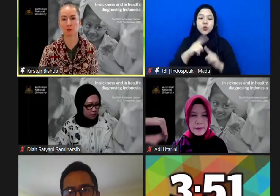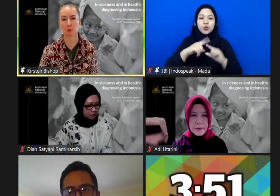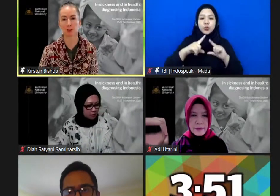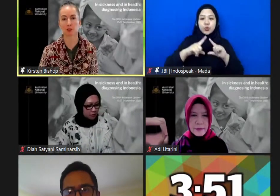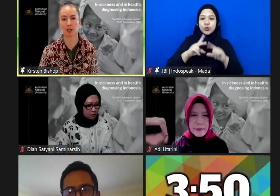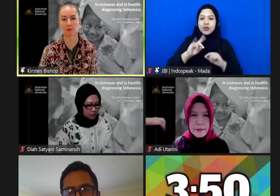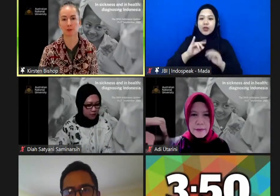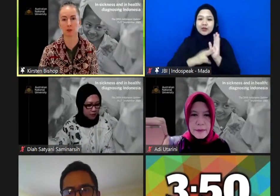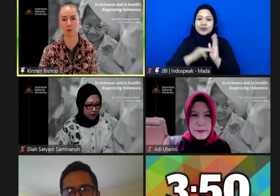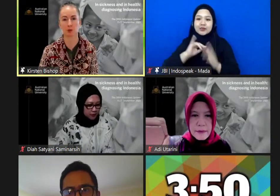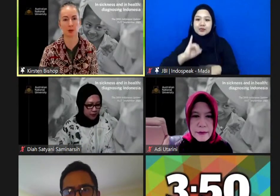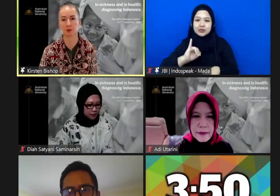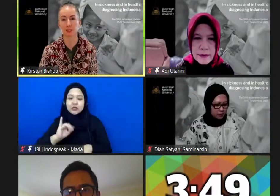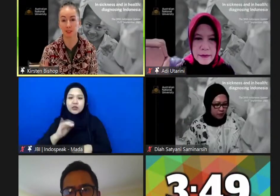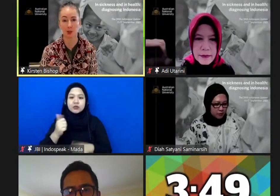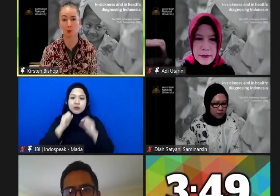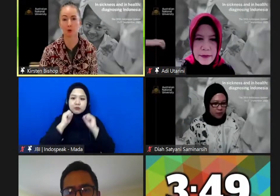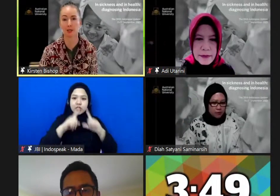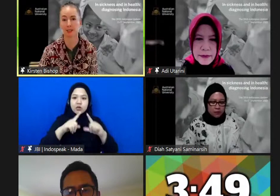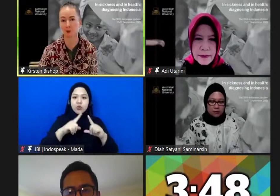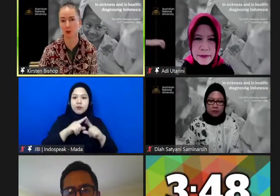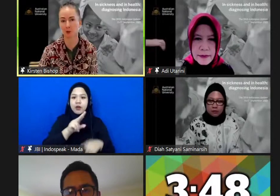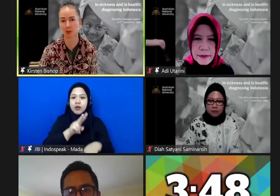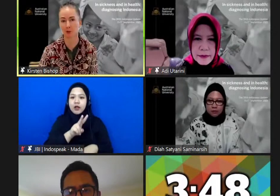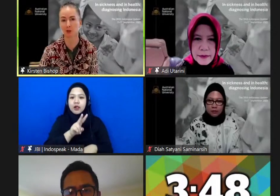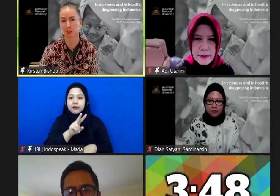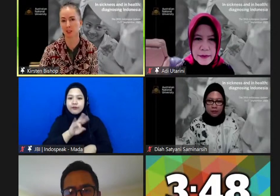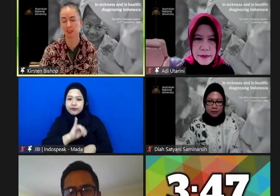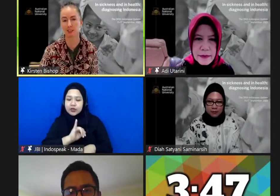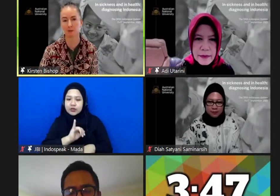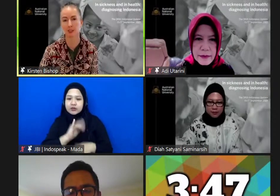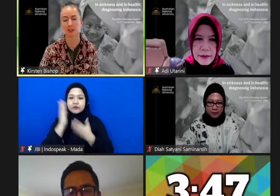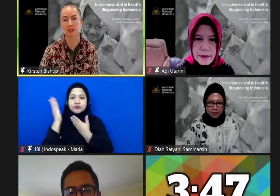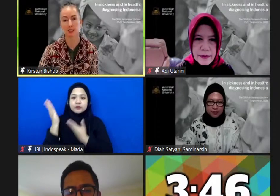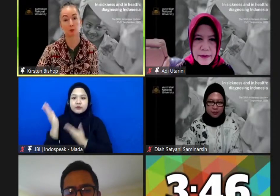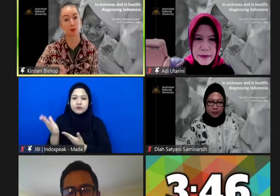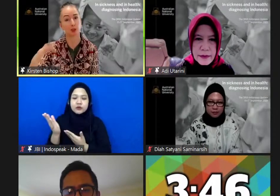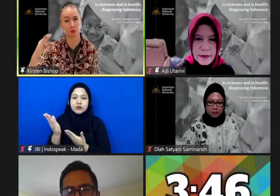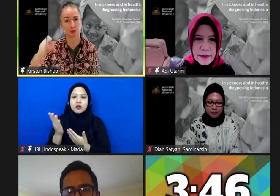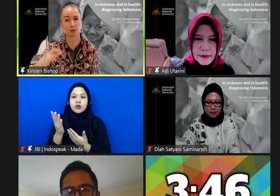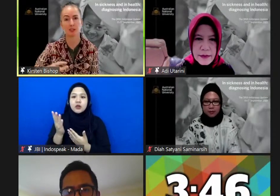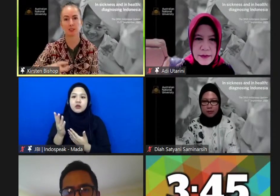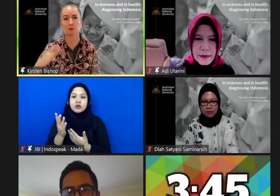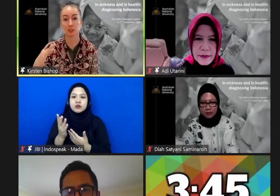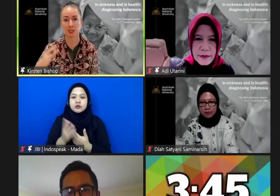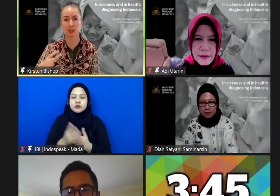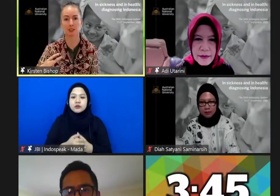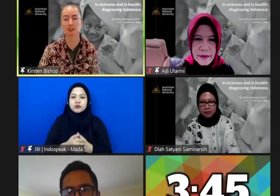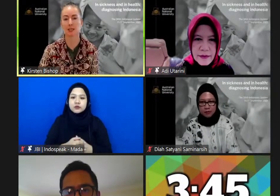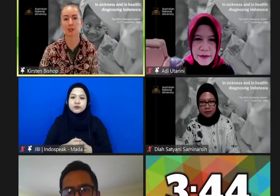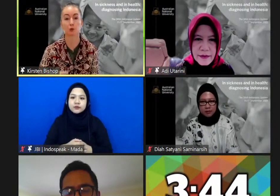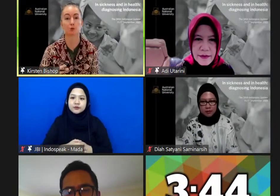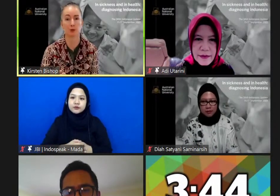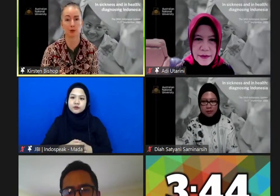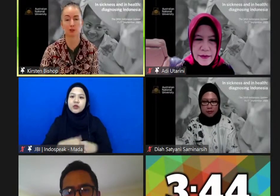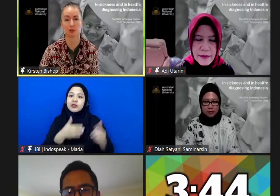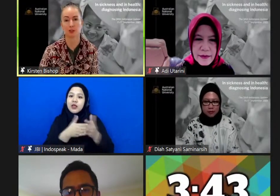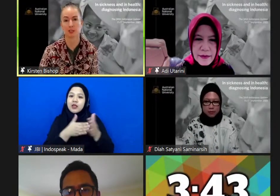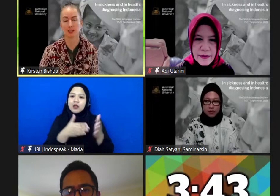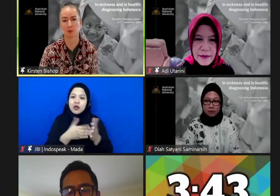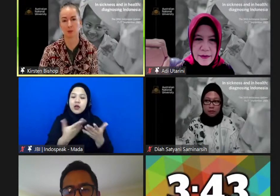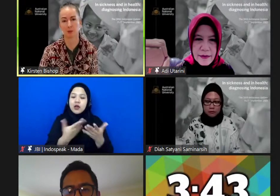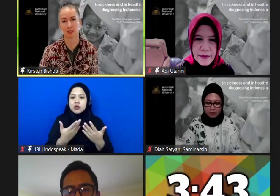in response to Afi's question, perhaps just incorporating as well my question, which I think is a bit similar in terms of some of the challenges and how to